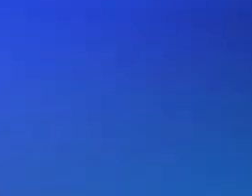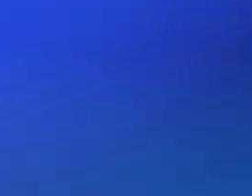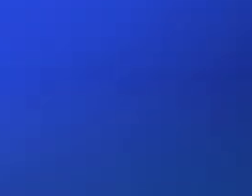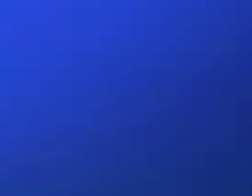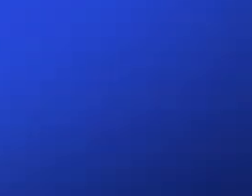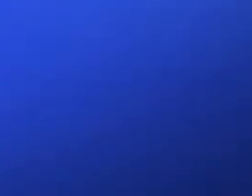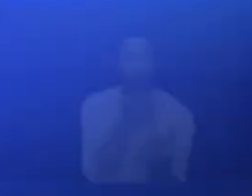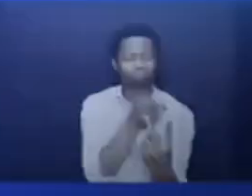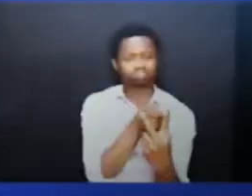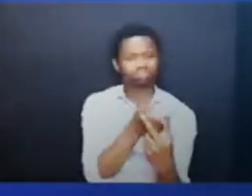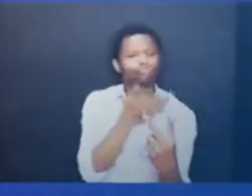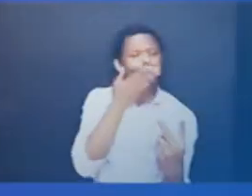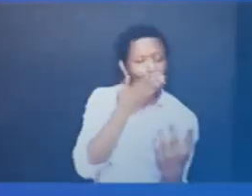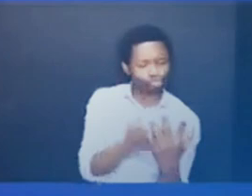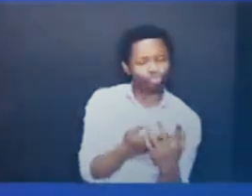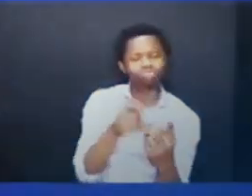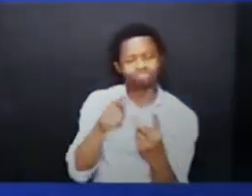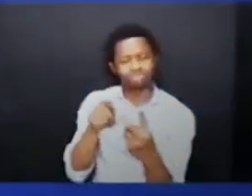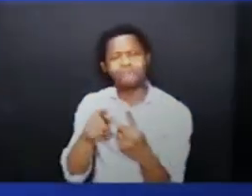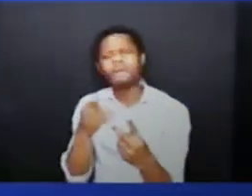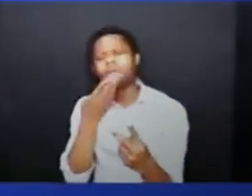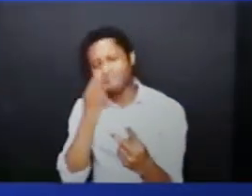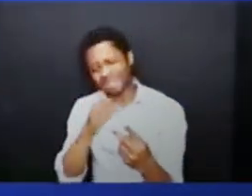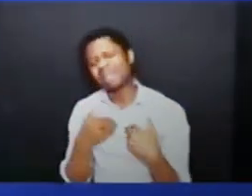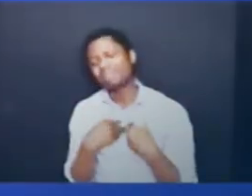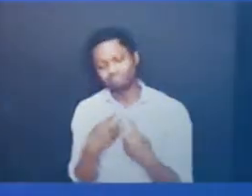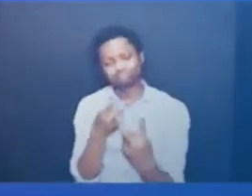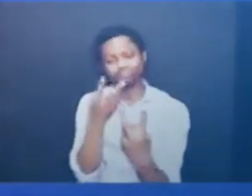Ups and